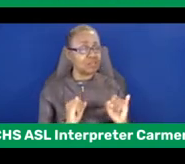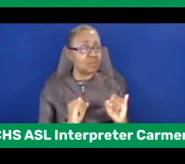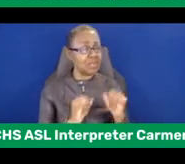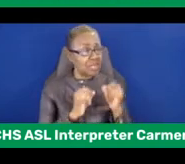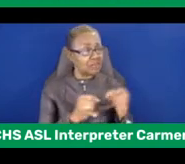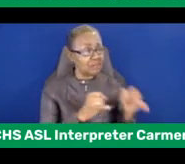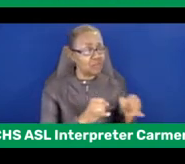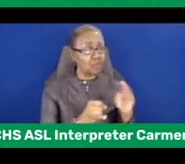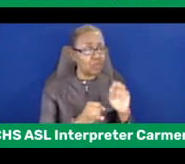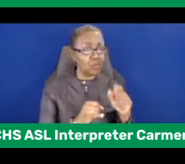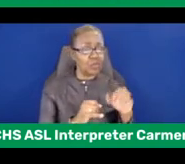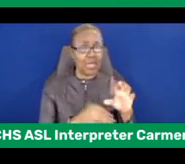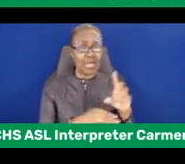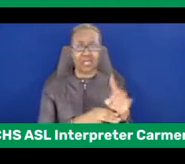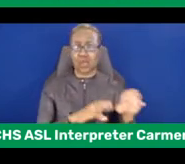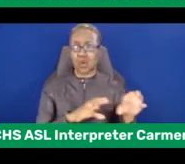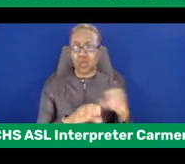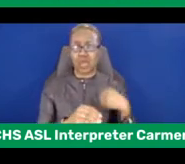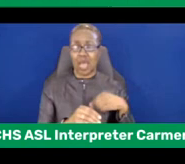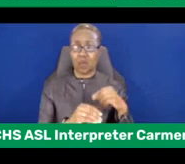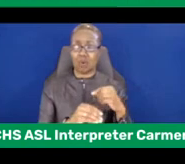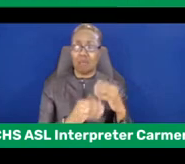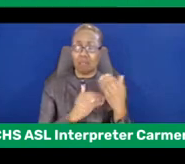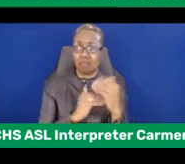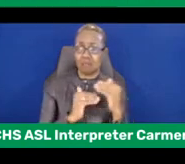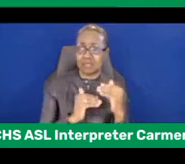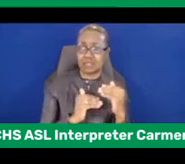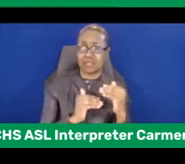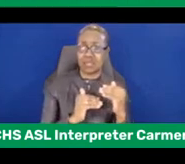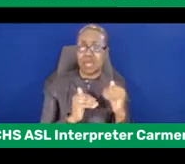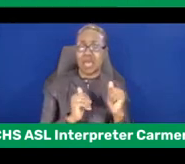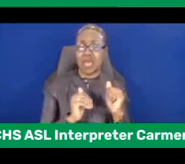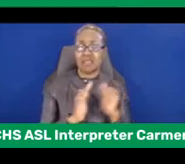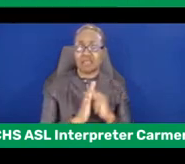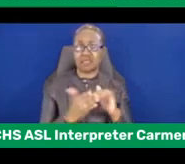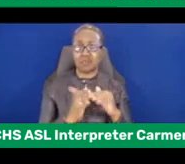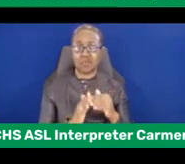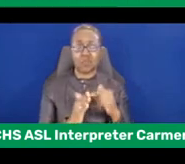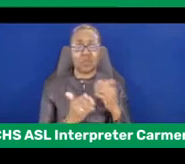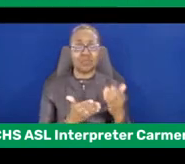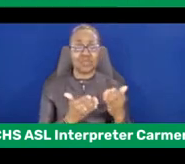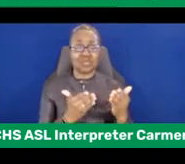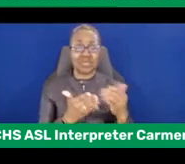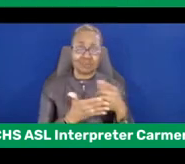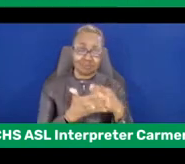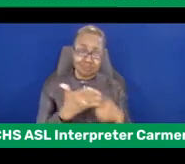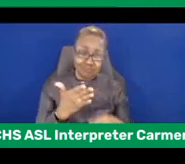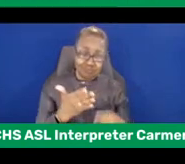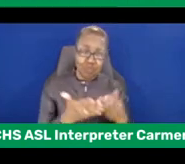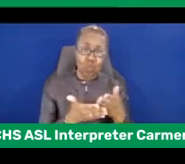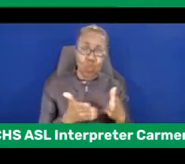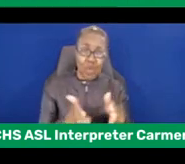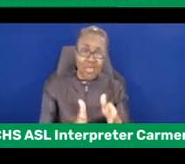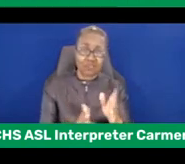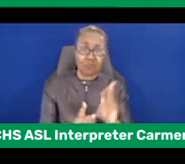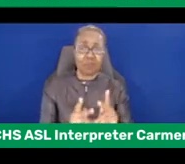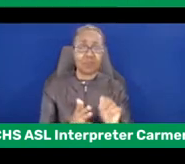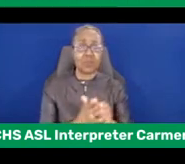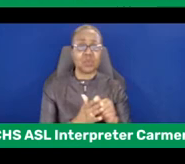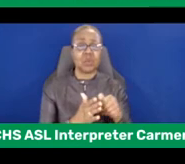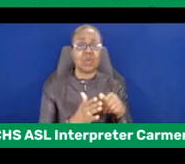that they're receiving, or what our limits as humans and as a mutual aid community, they present in all kinds of ways. For some people, you know, they'll